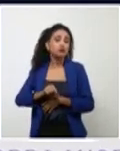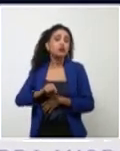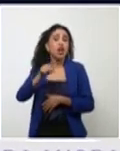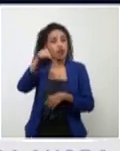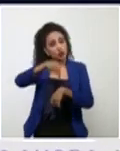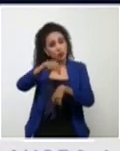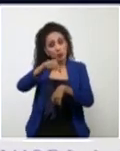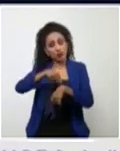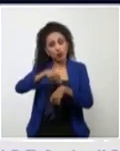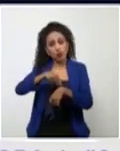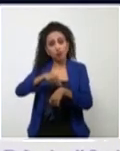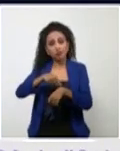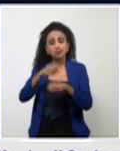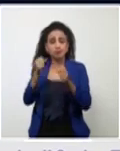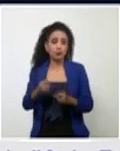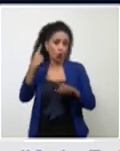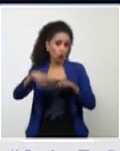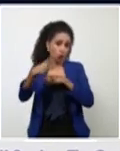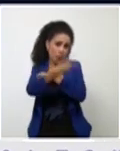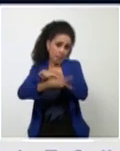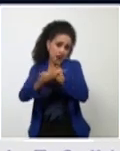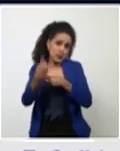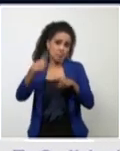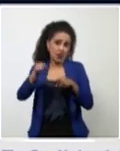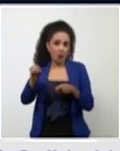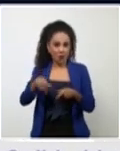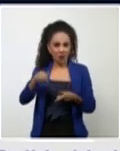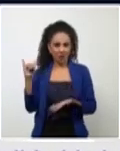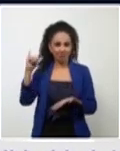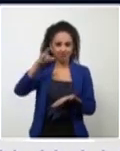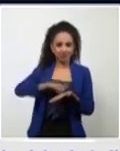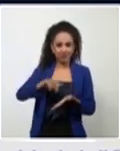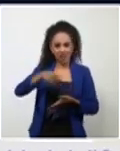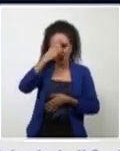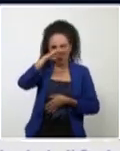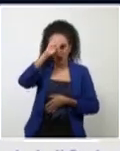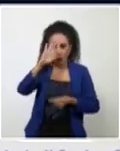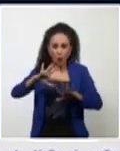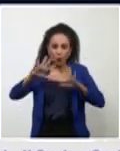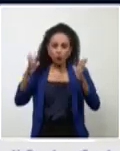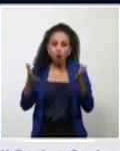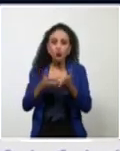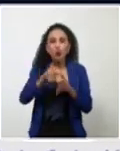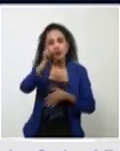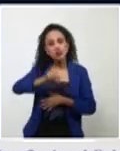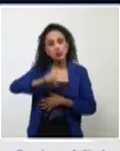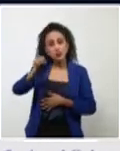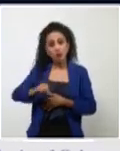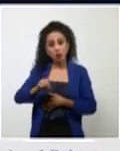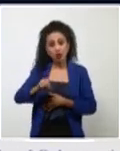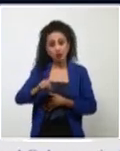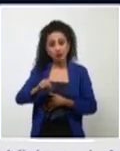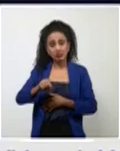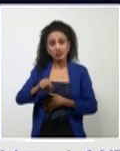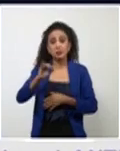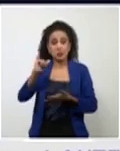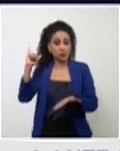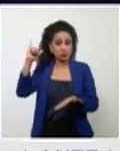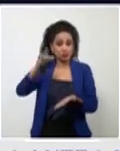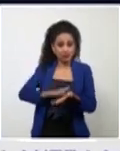abroad, and that all those people, as soon as they